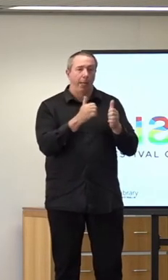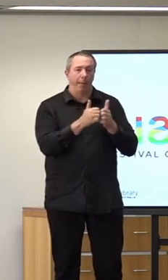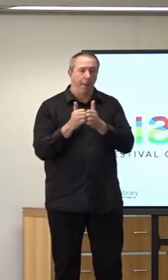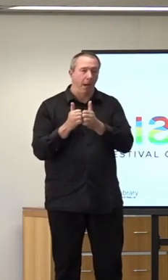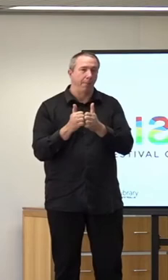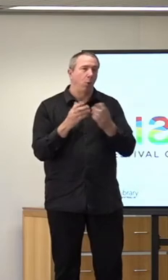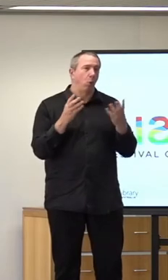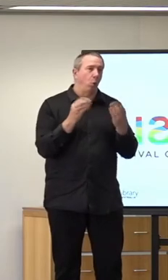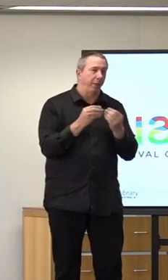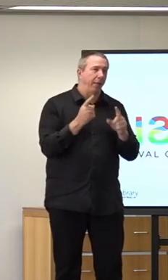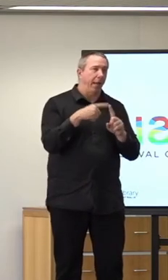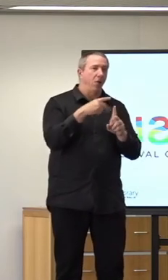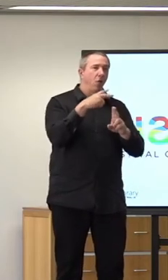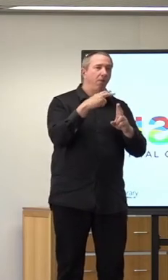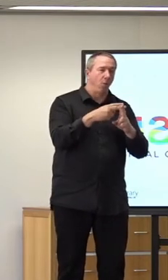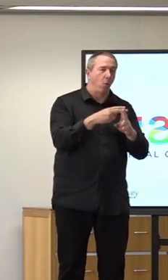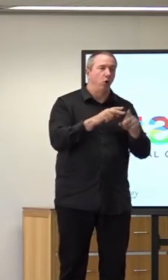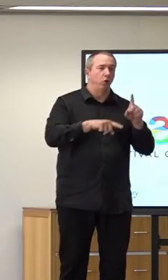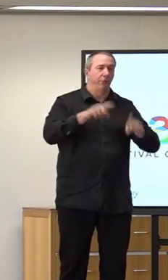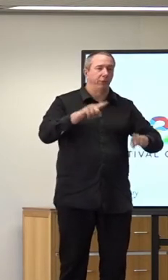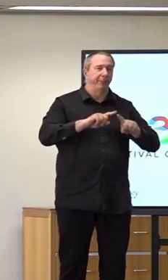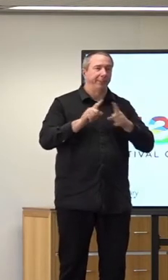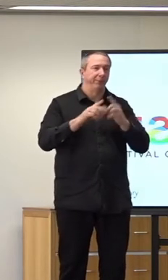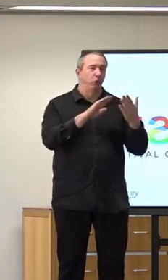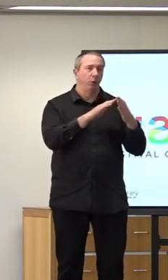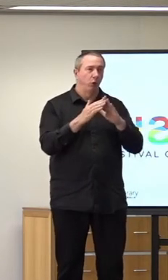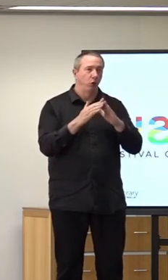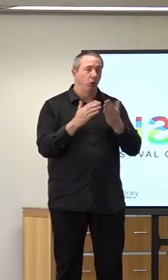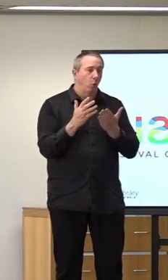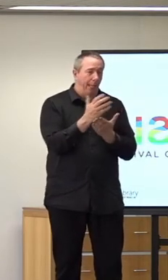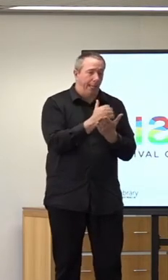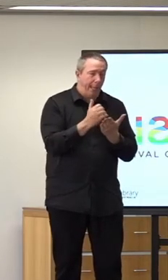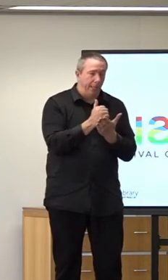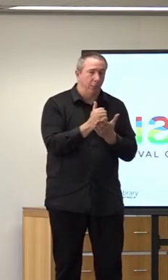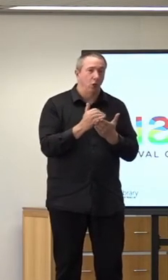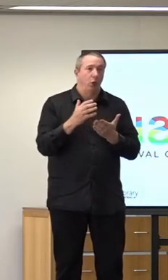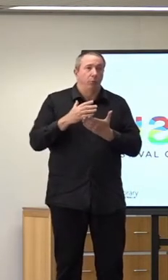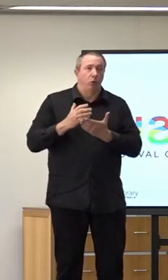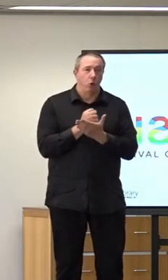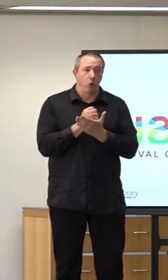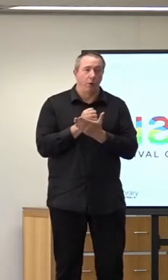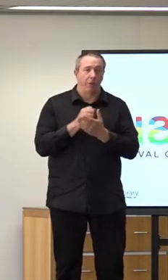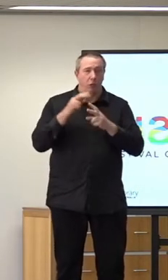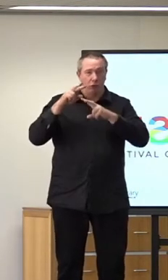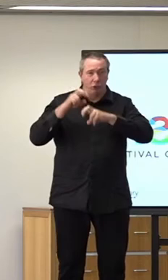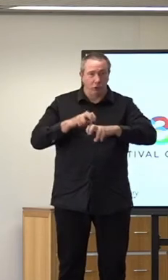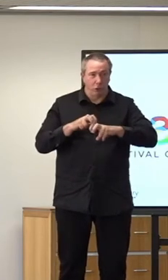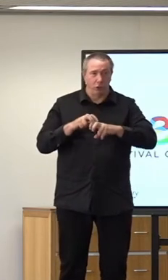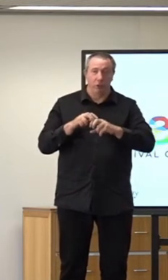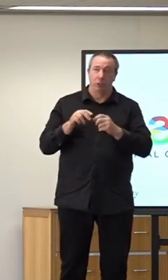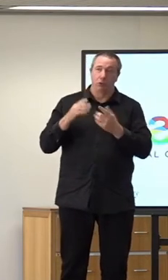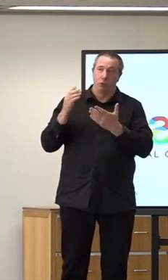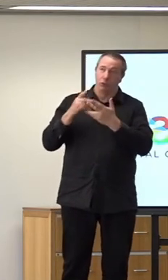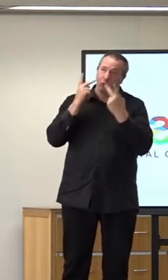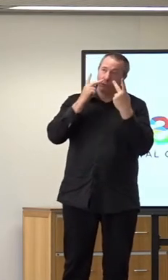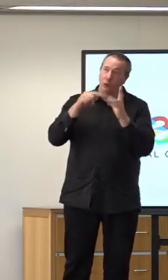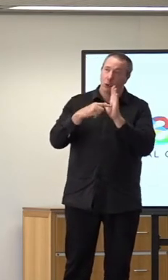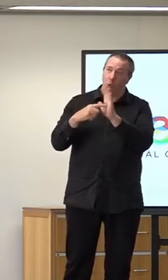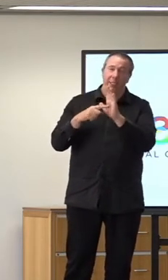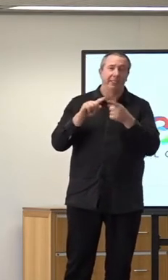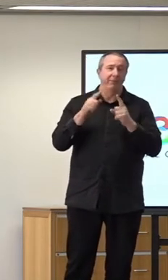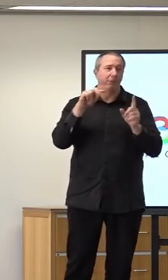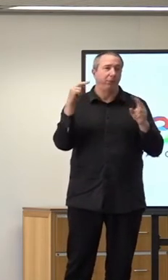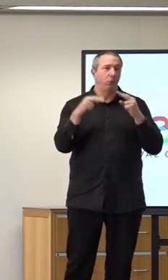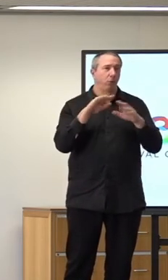for diverse communities to collect, preserve, research, interpret, exhibit, and enhance understandings of the world, aiming